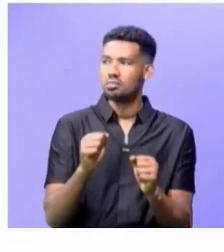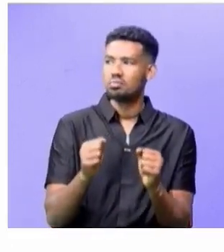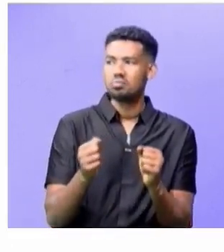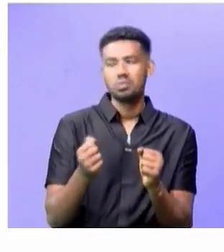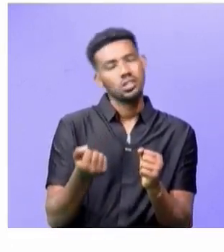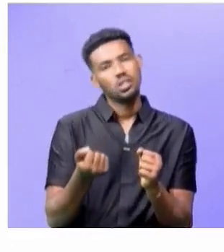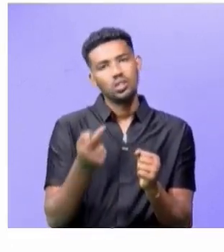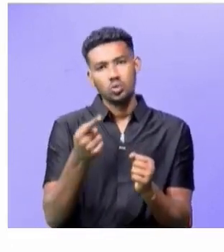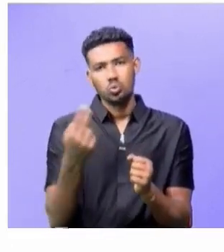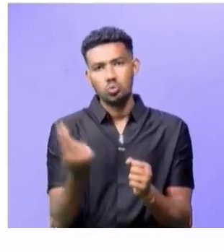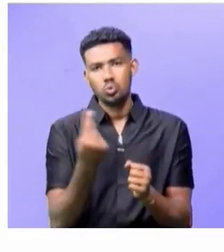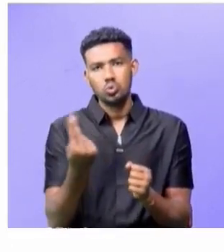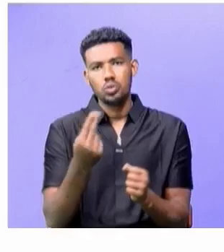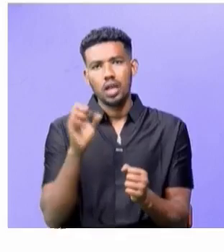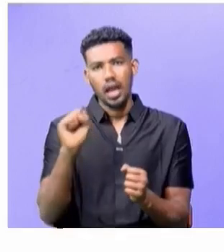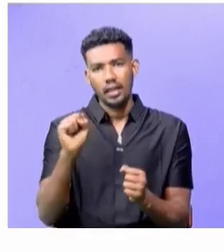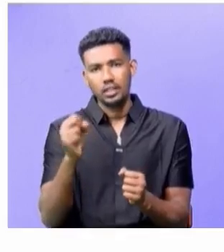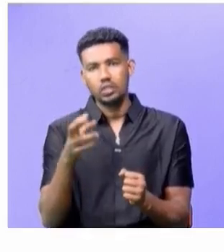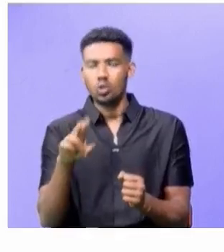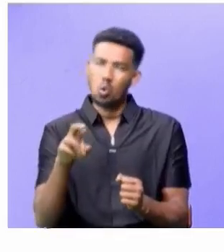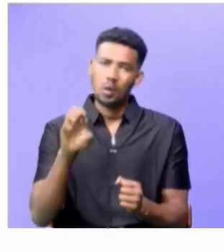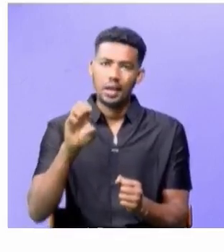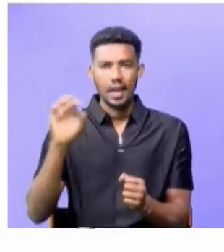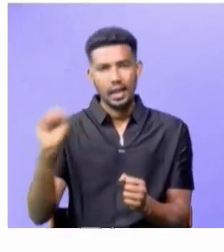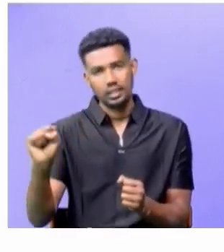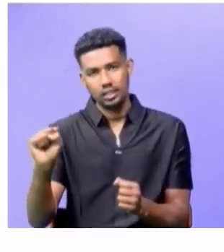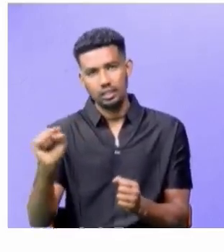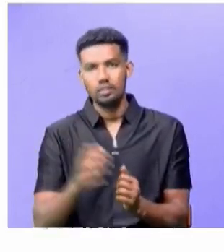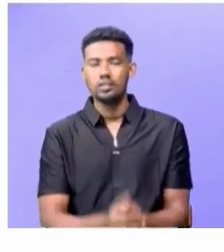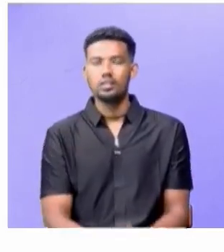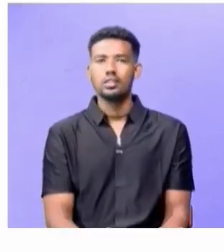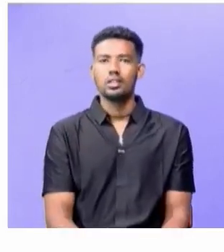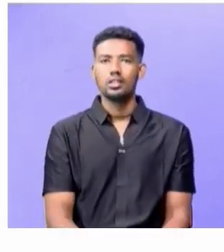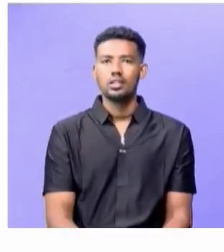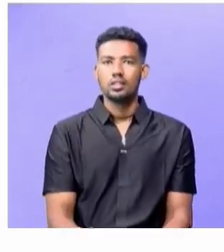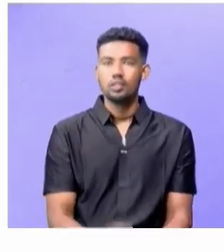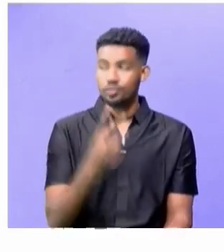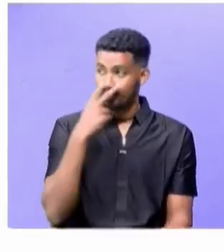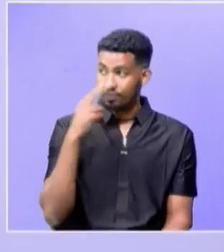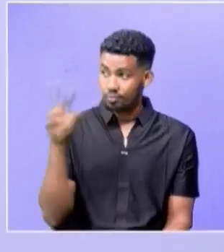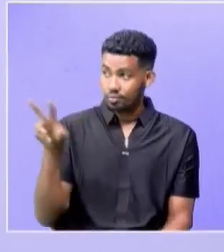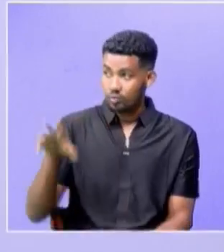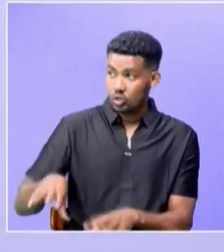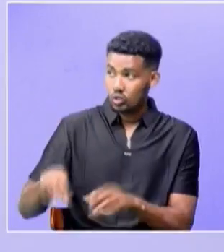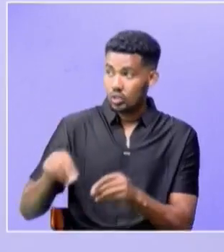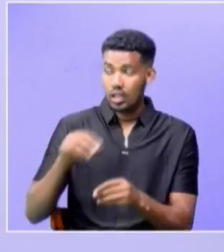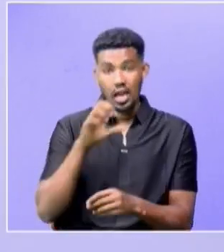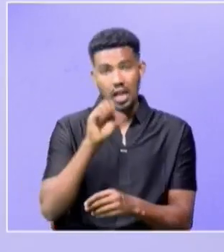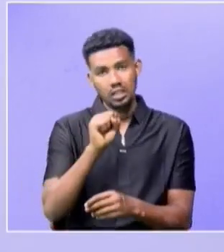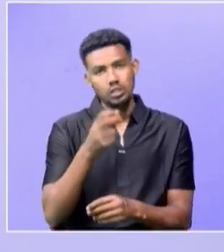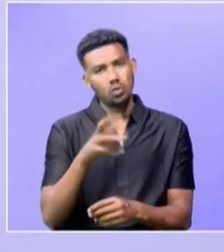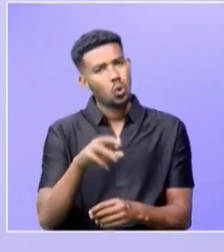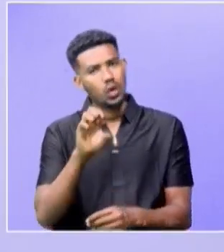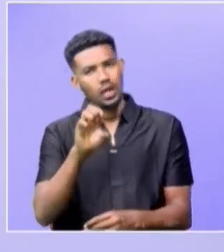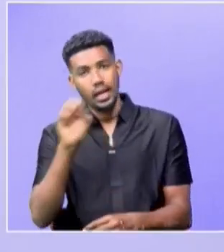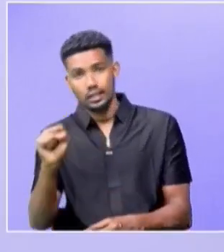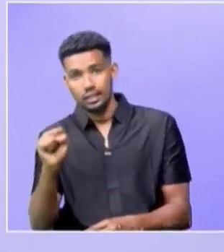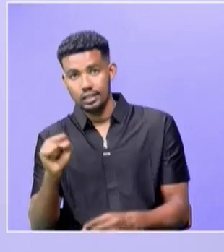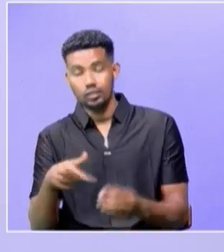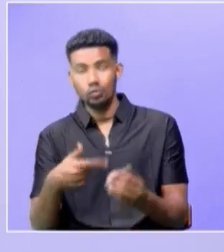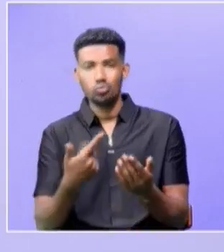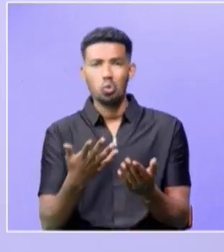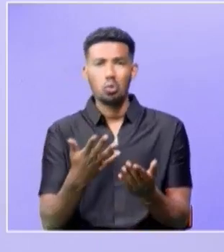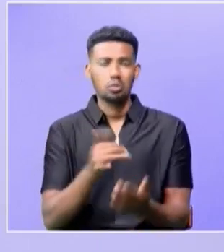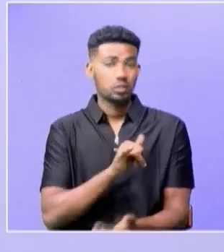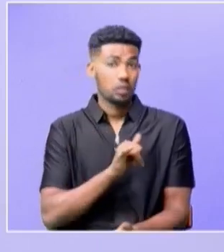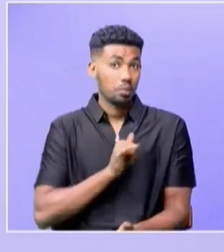us say ACE or ES. Next student is here, like ACE or ES for subjects